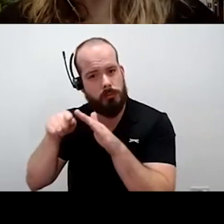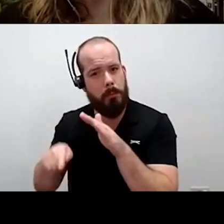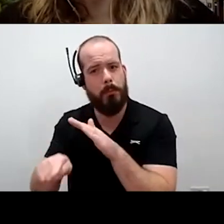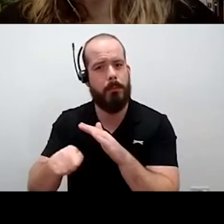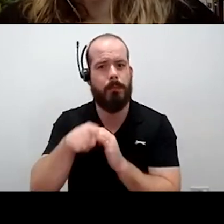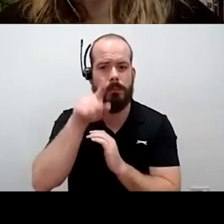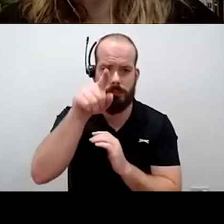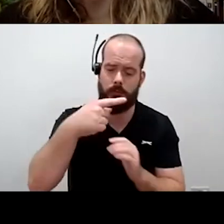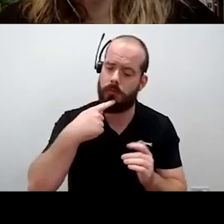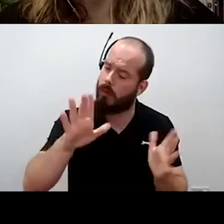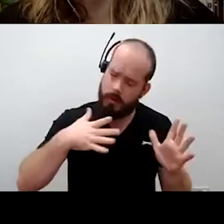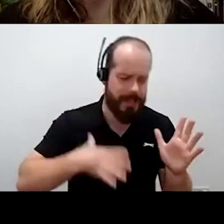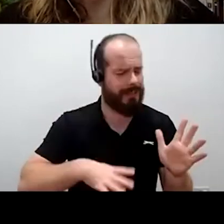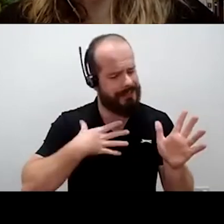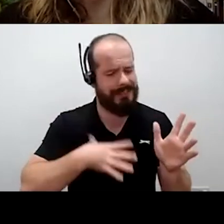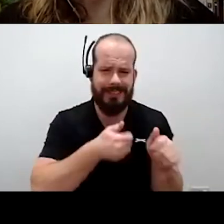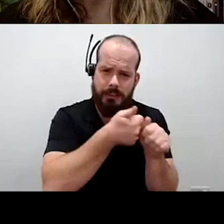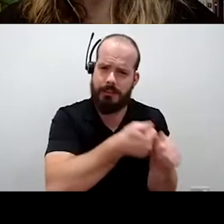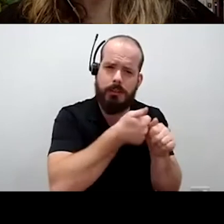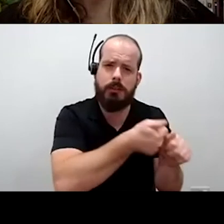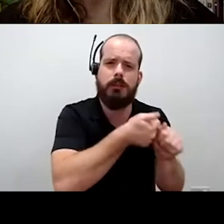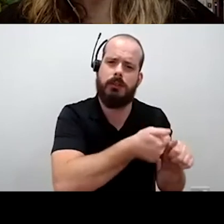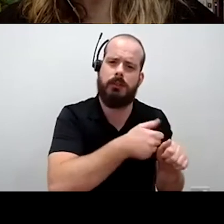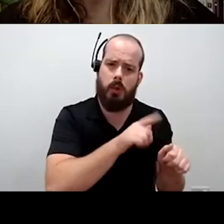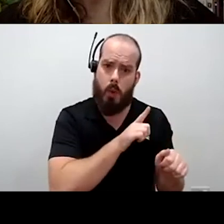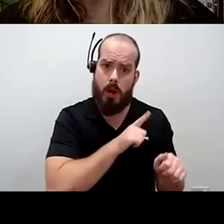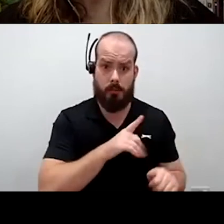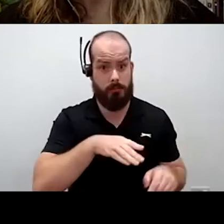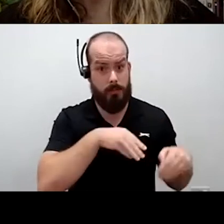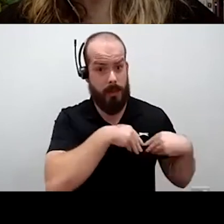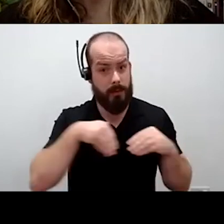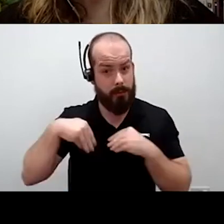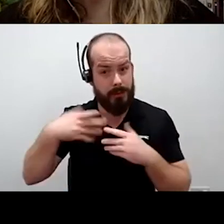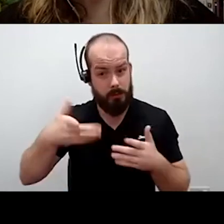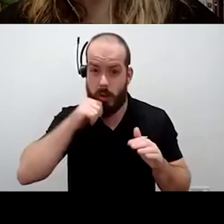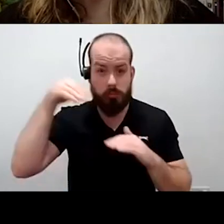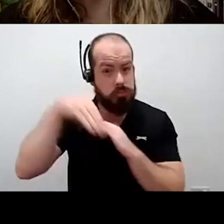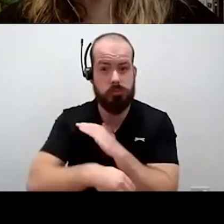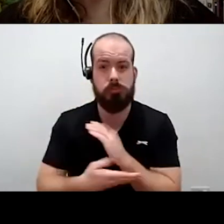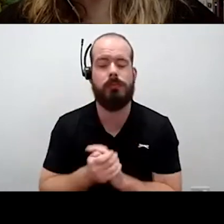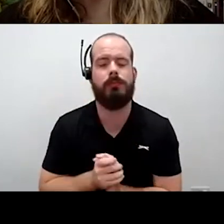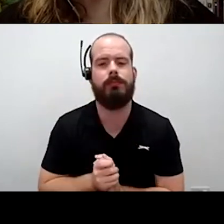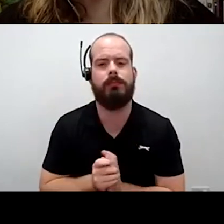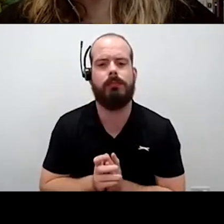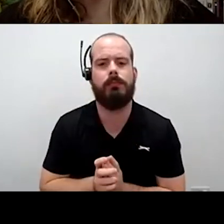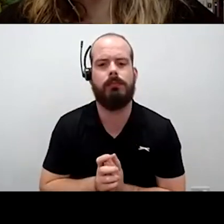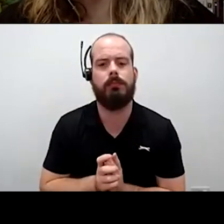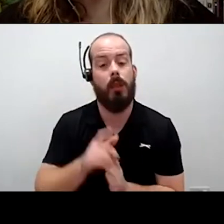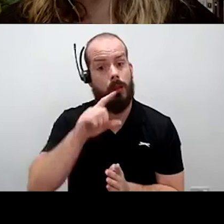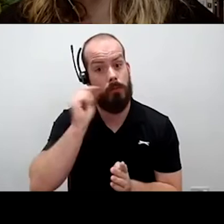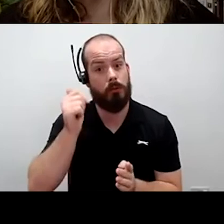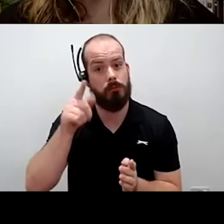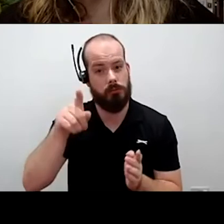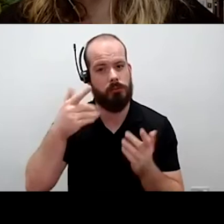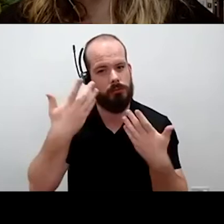We must not abandon nuclear power, because otherwise our nuclear navy will be unaffordable. In France, there were a series of secret reports that never